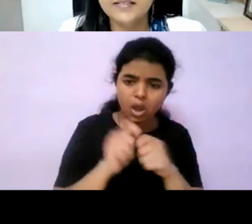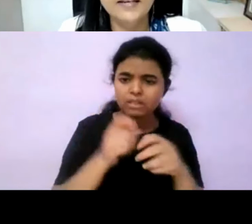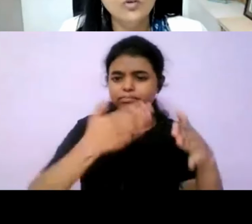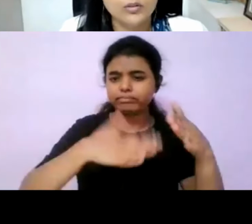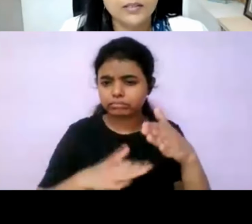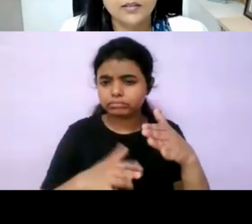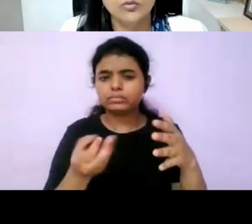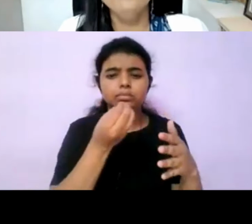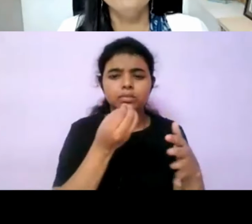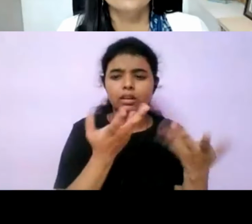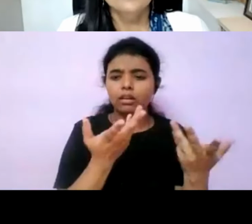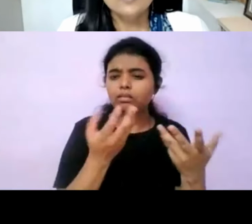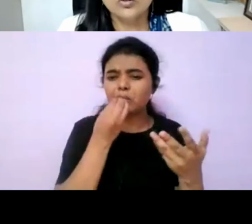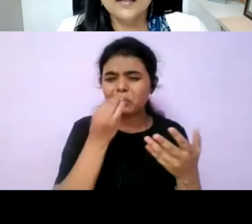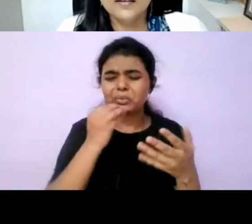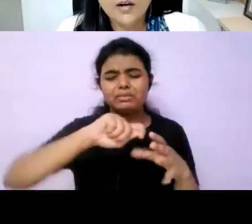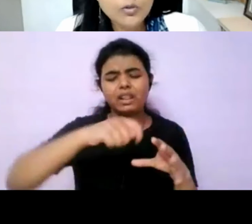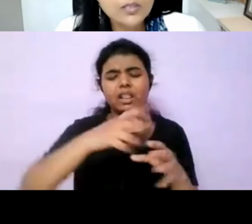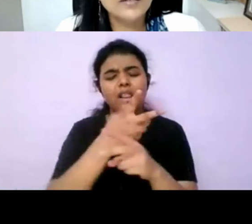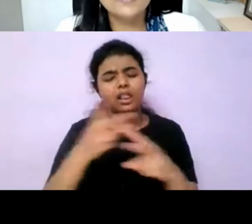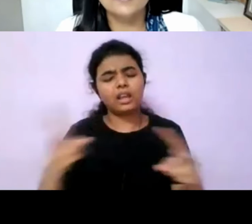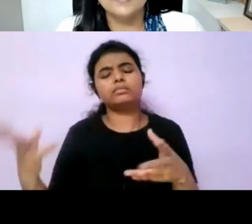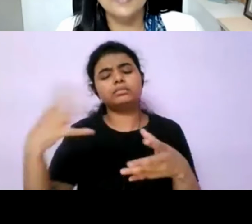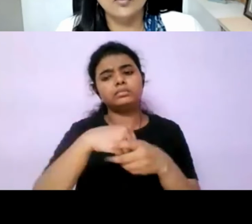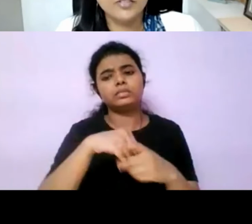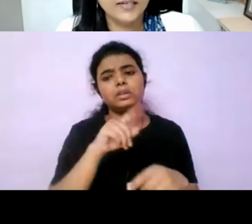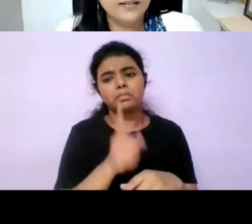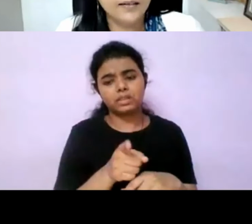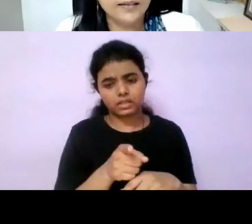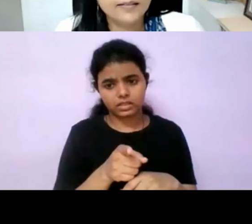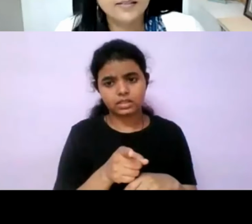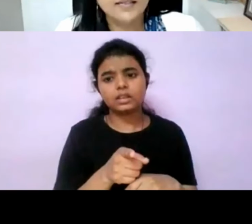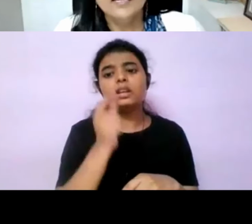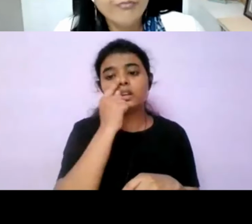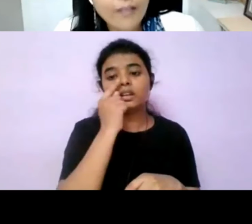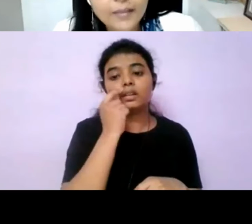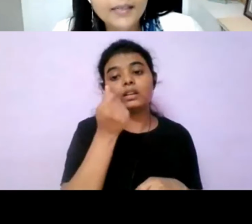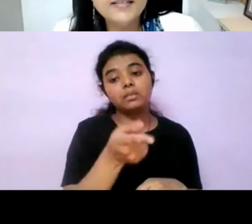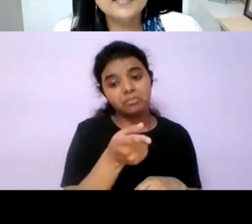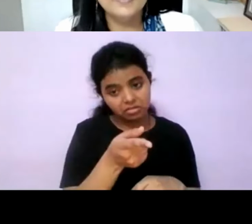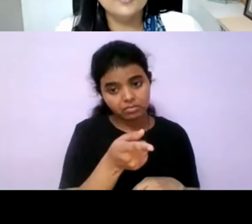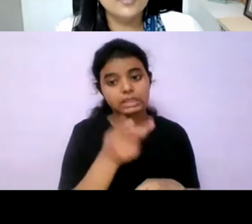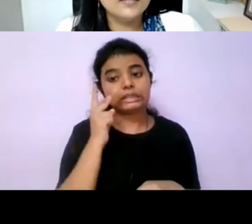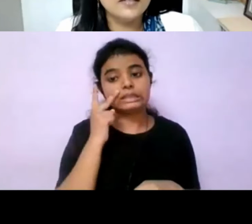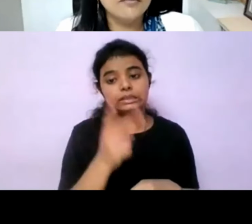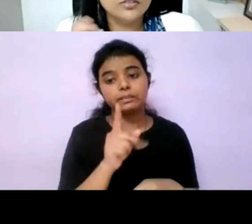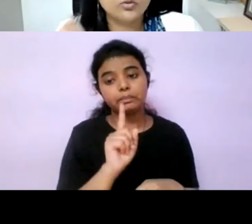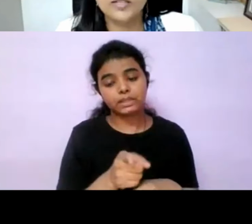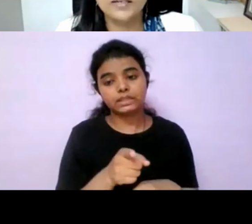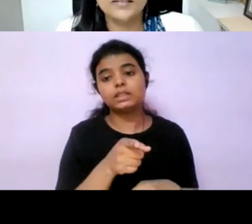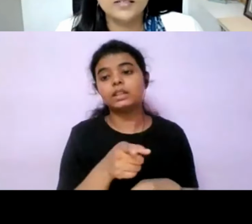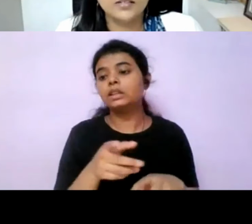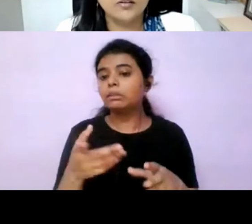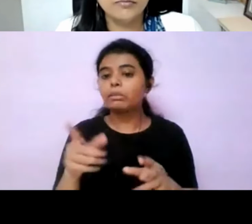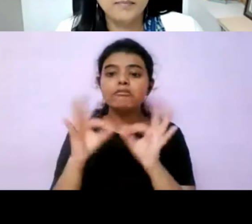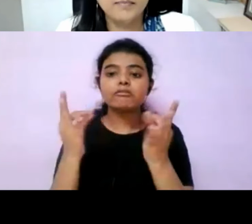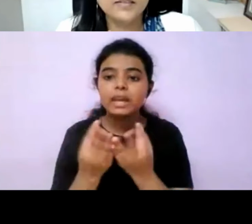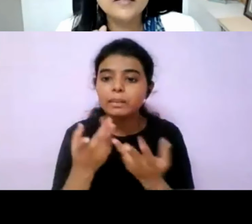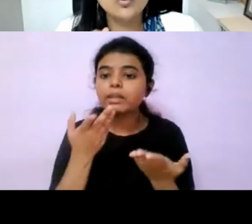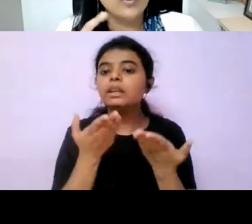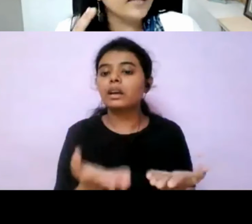means indoors. So the household is the site of gender bias. Family is the agency for socialization